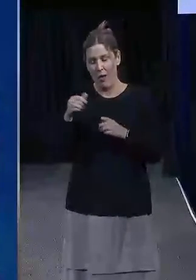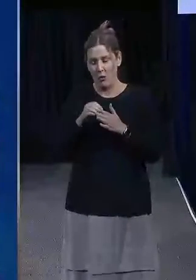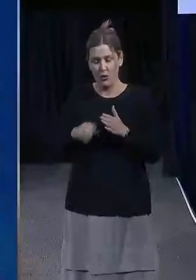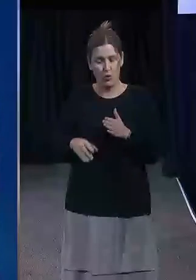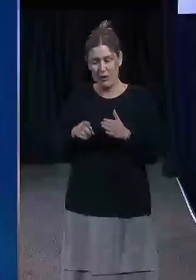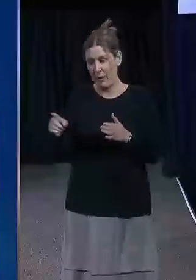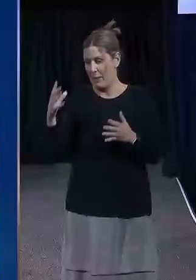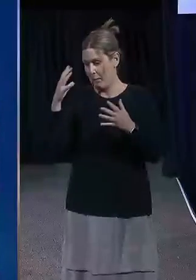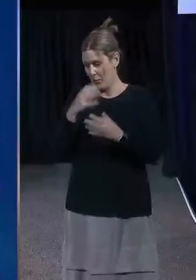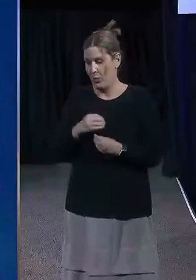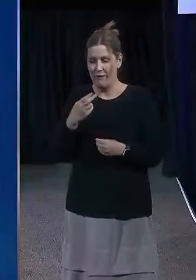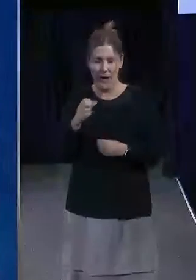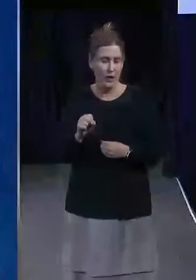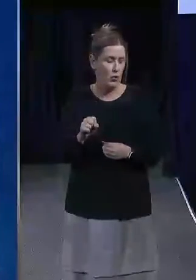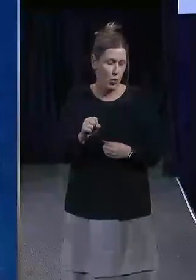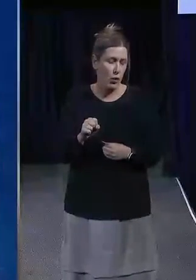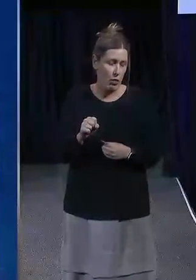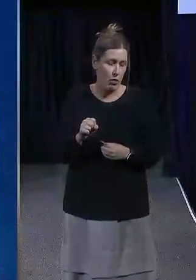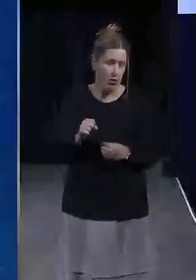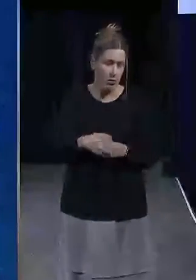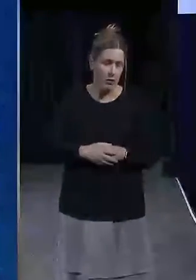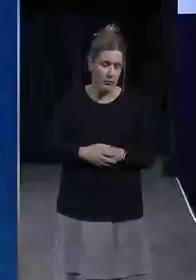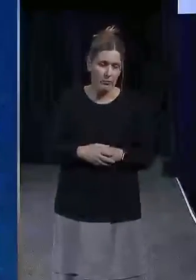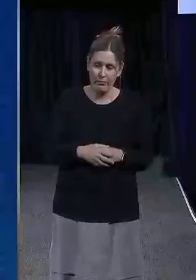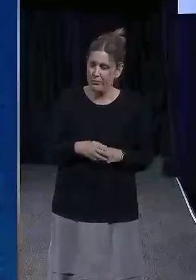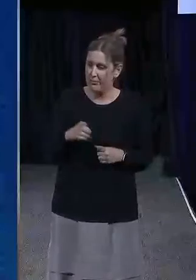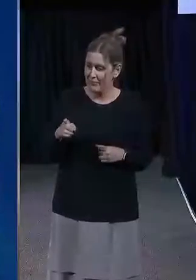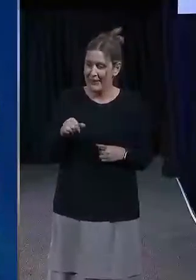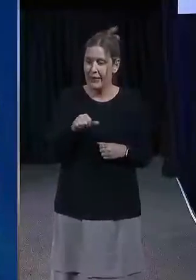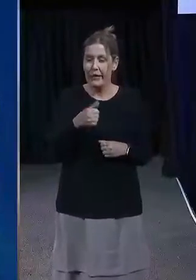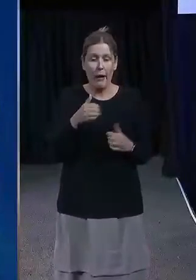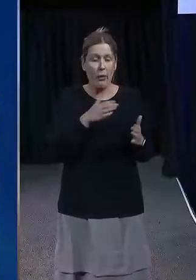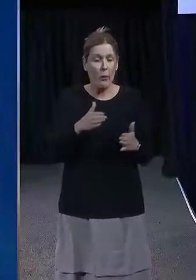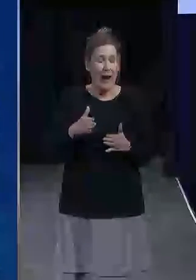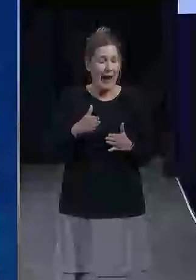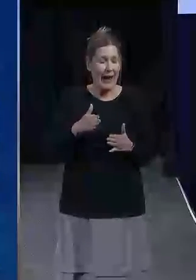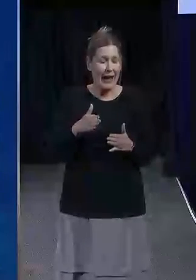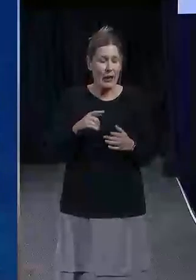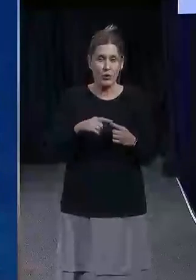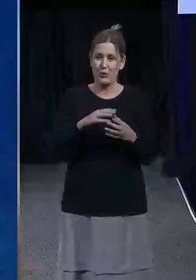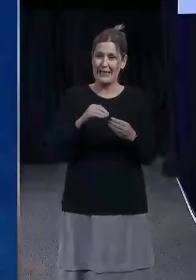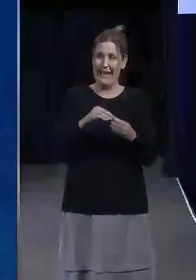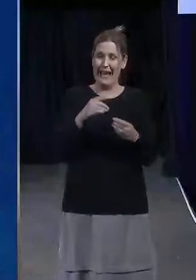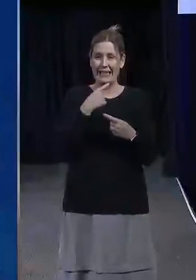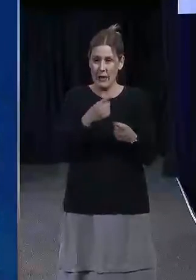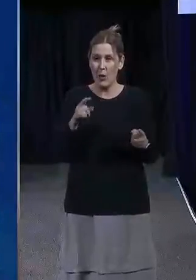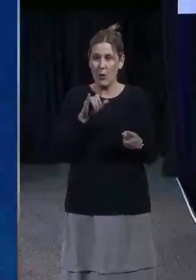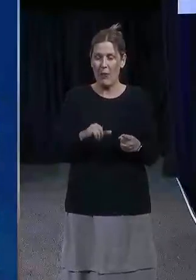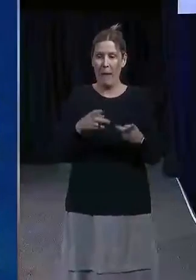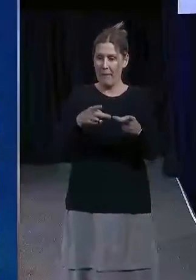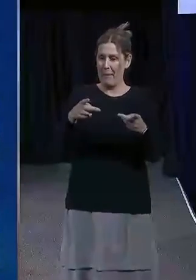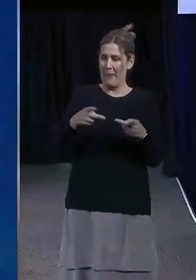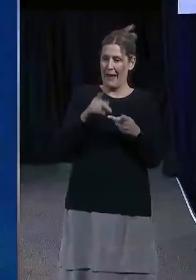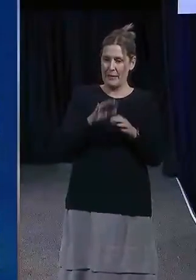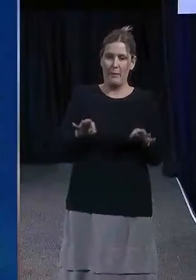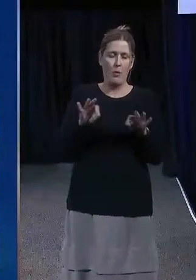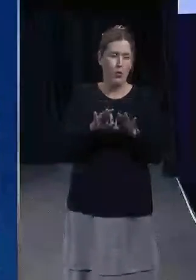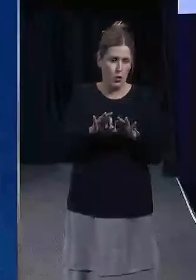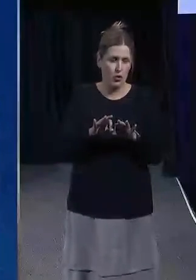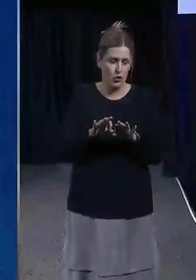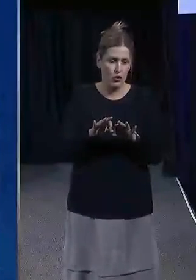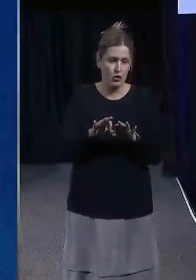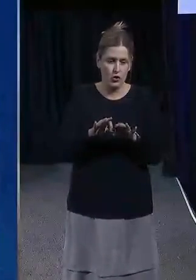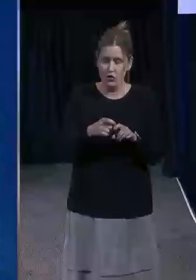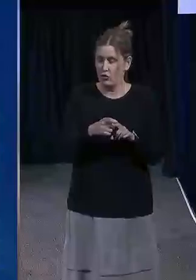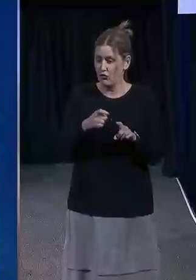picture and the high school I went to drank. This is another way of saying that place matters. And in order to get me from one